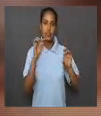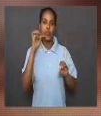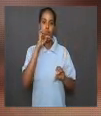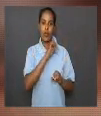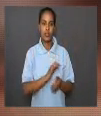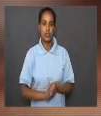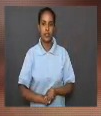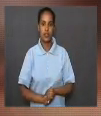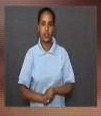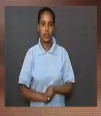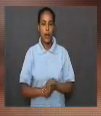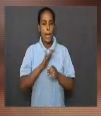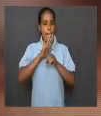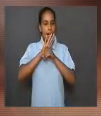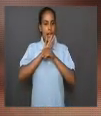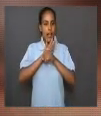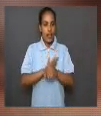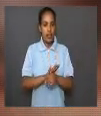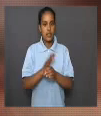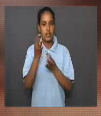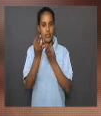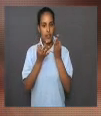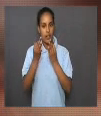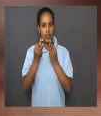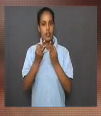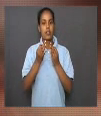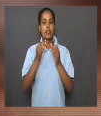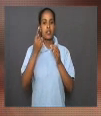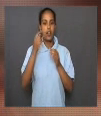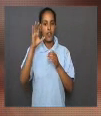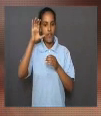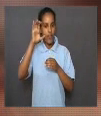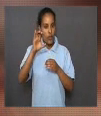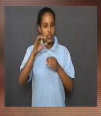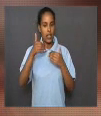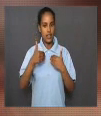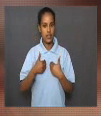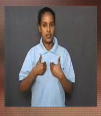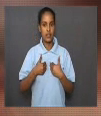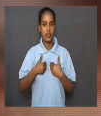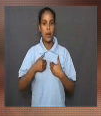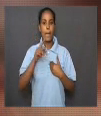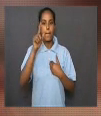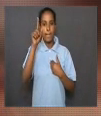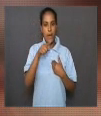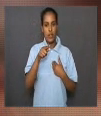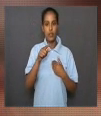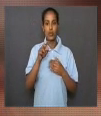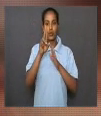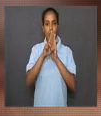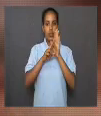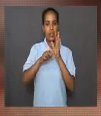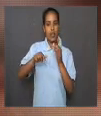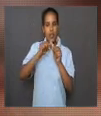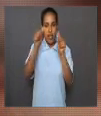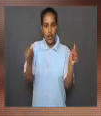Sentence C is false. Pressure is defined as the force that exists